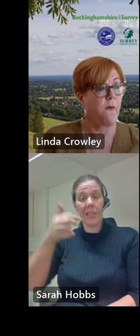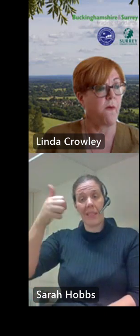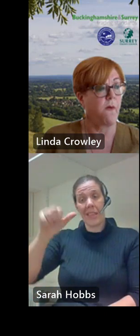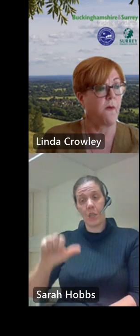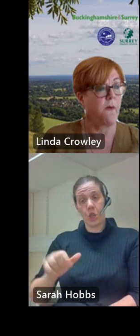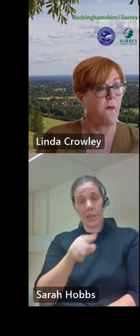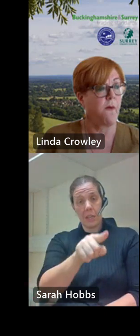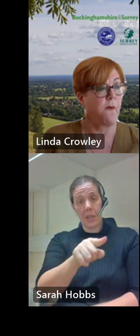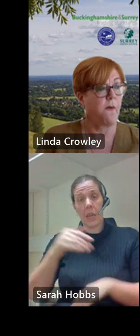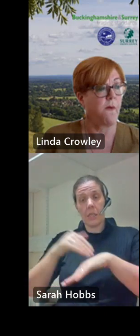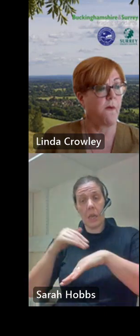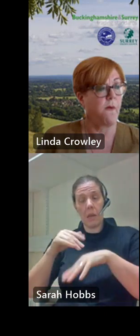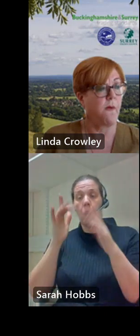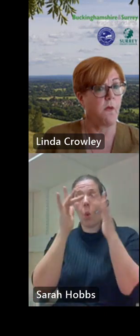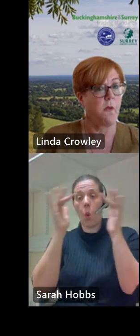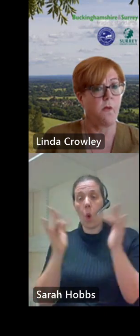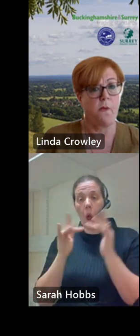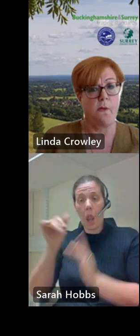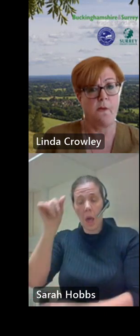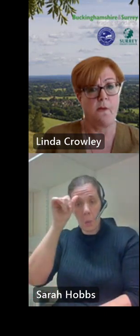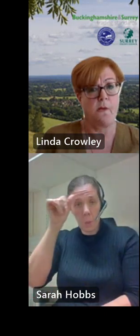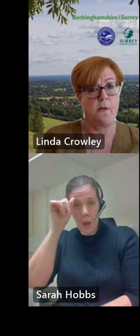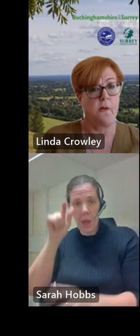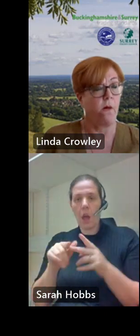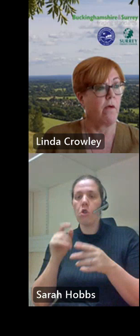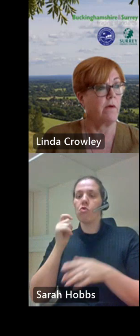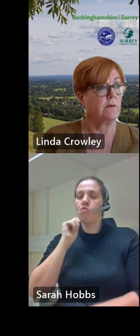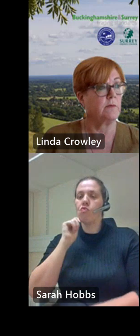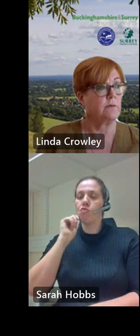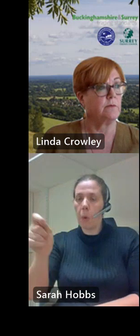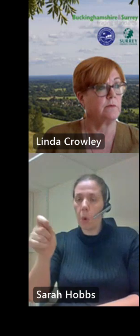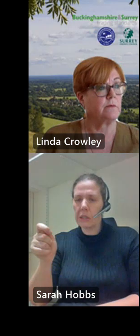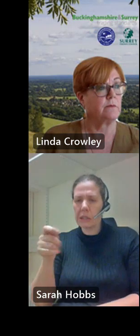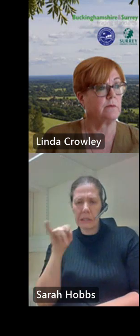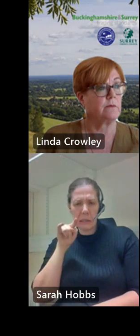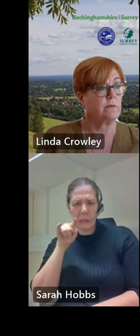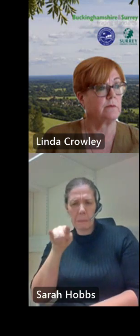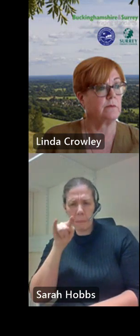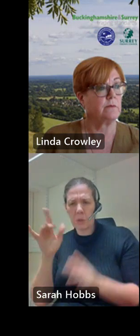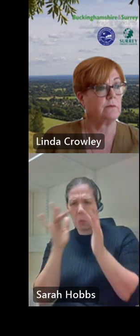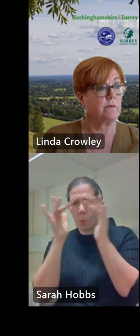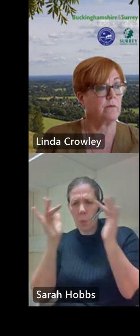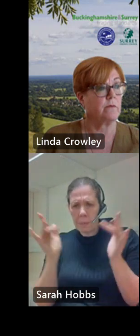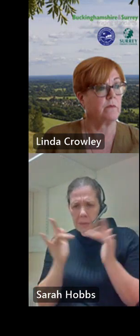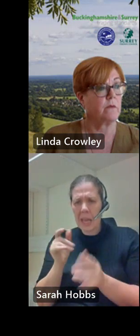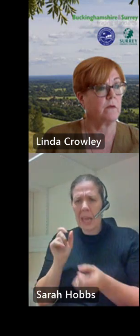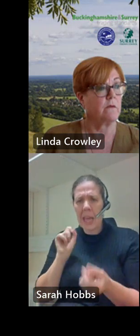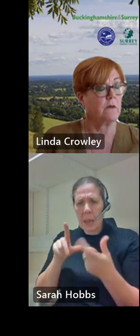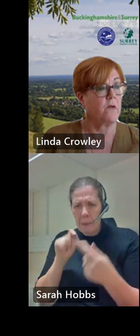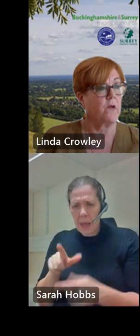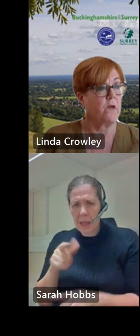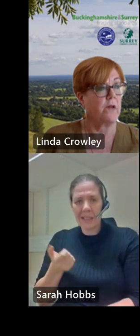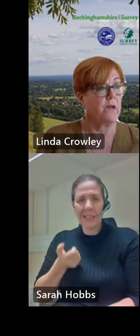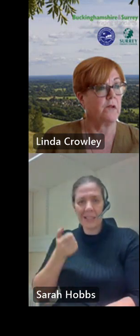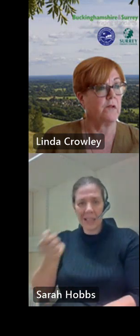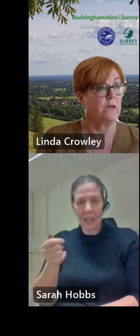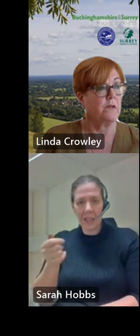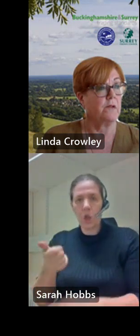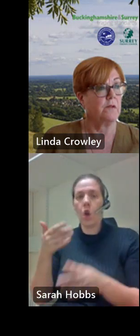it's cyber aware, reporting suspicious websites, emails and text messages, content and help for the deaf